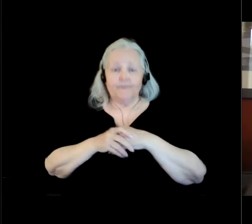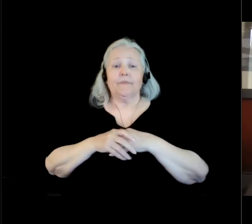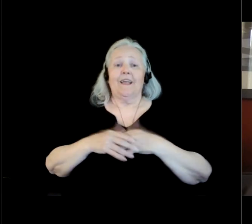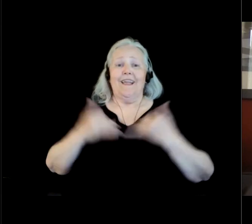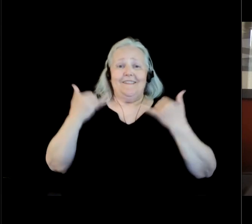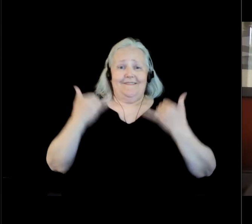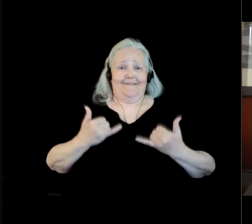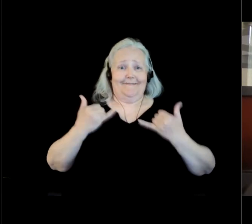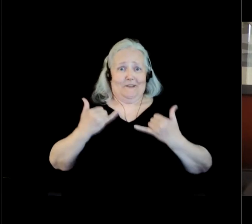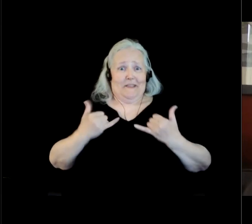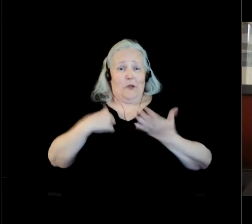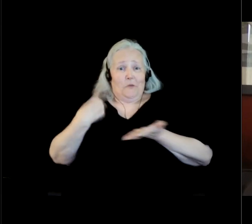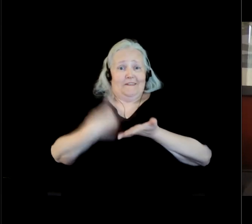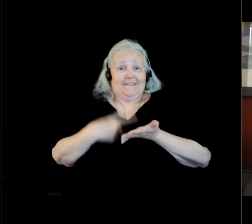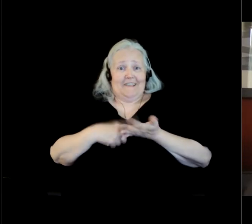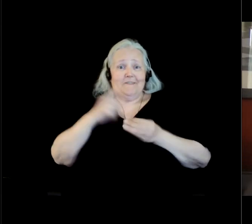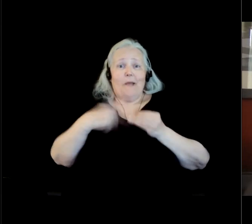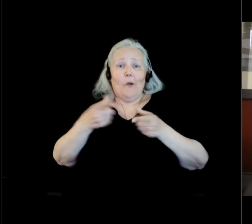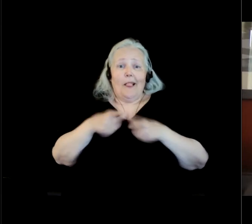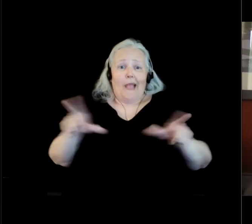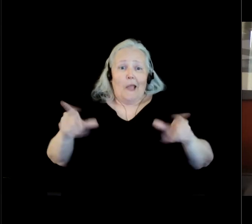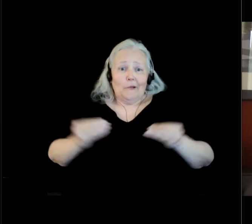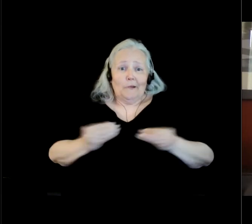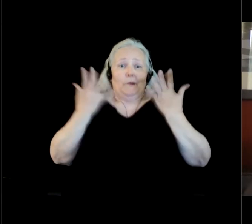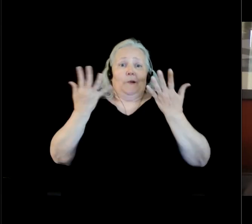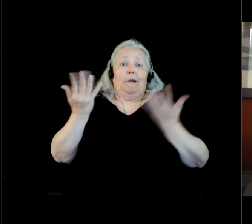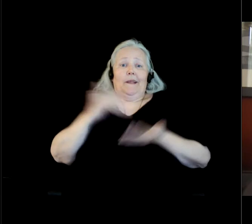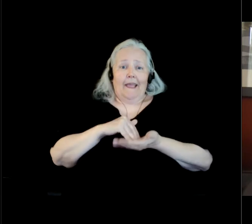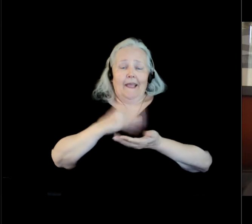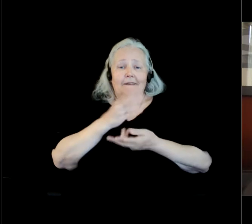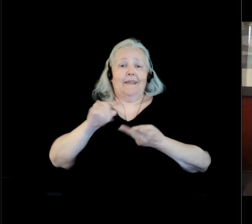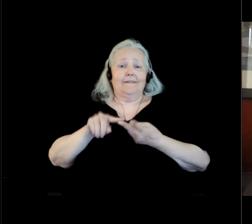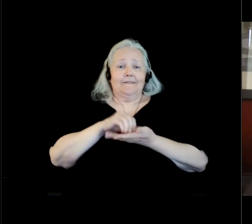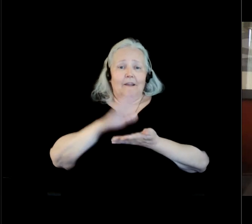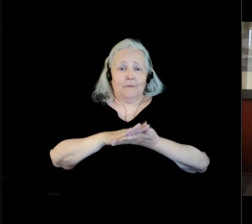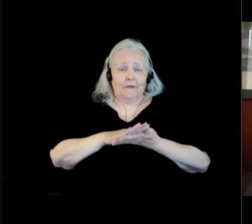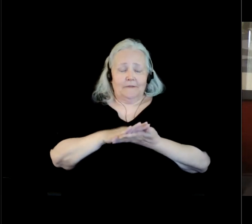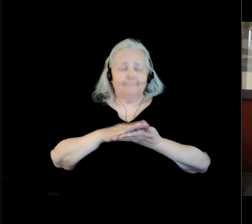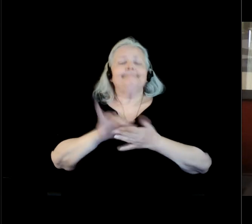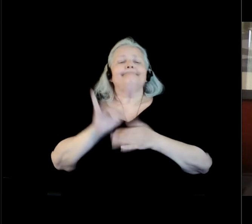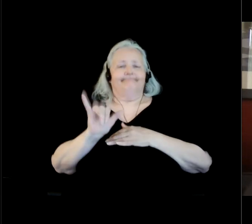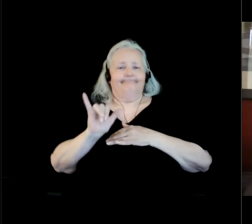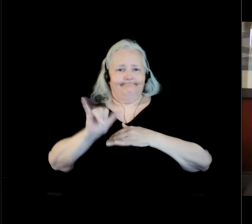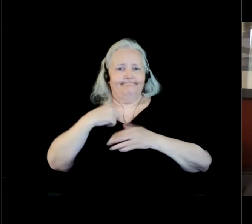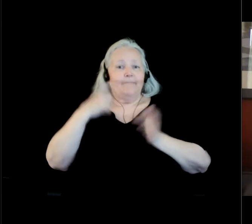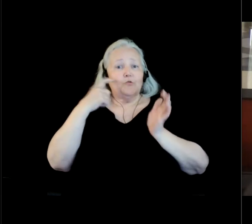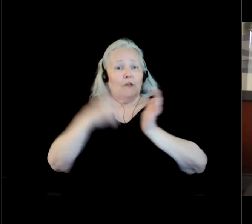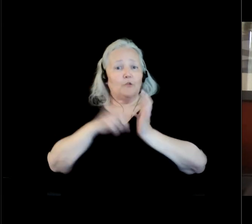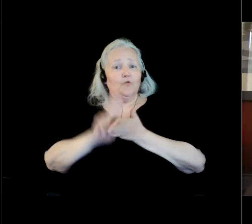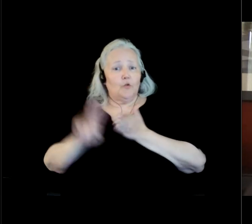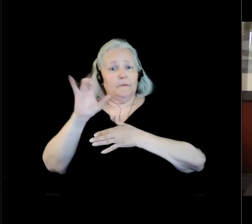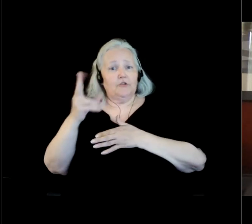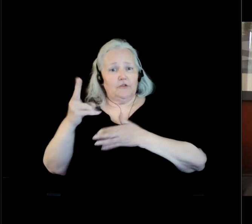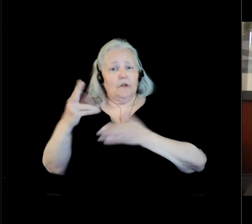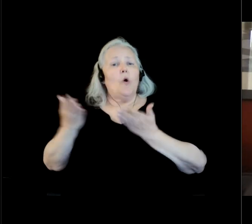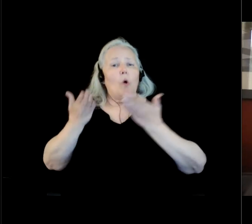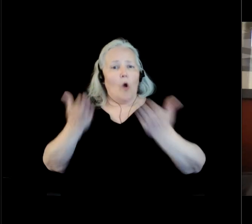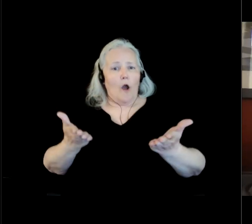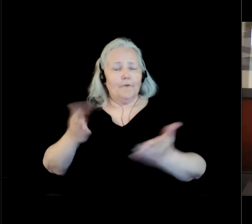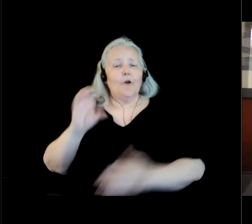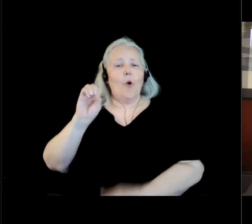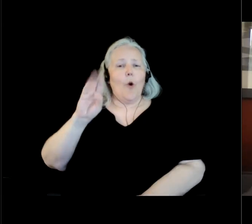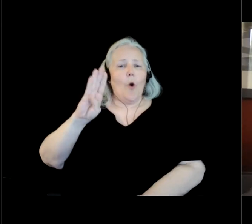about language revitalization and documentation, I'm happy to acknowledge also that the University of Michigan does offer Ojibwe as a language in